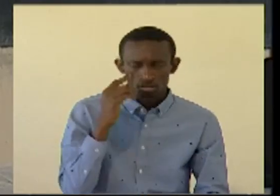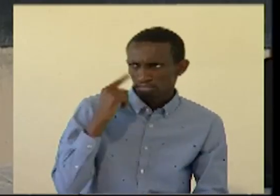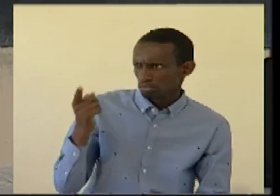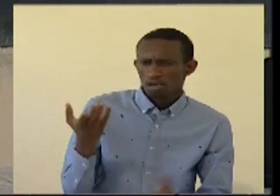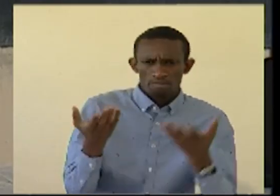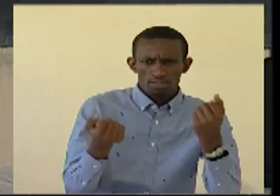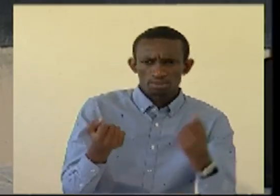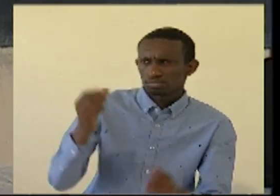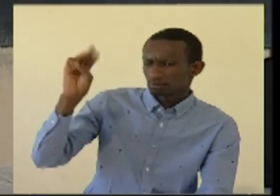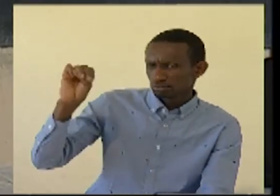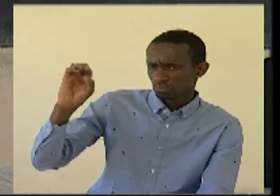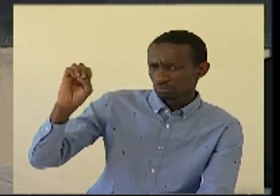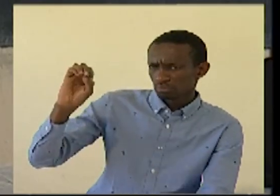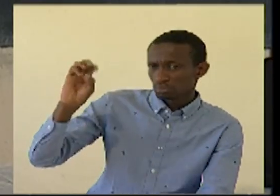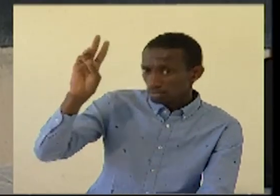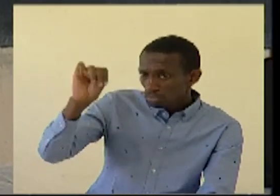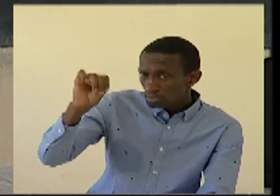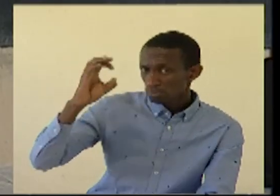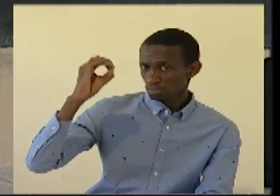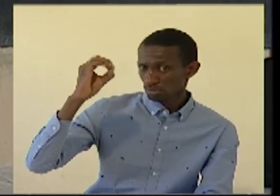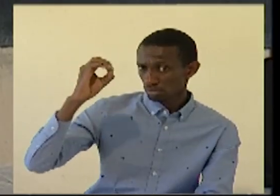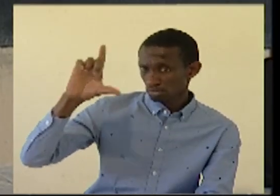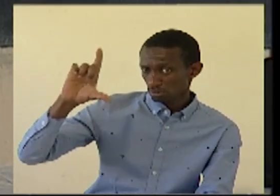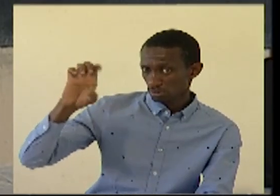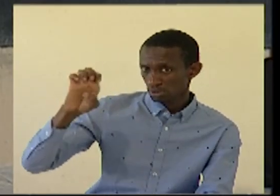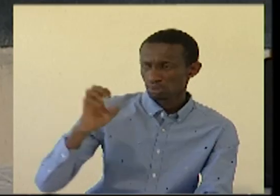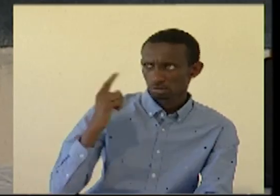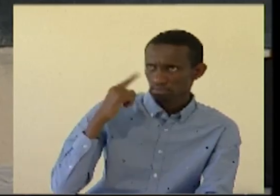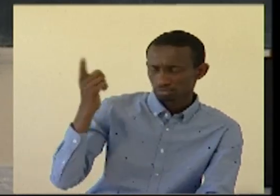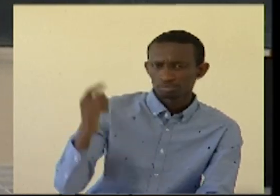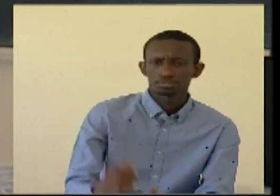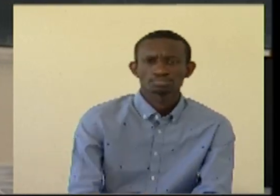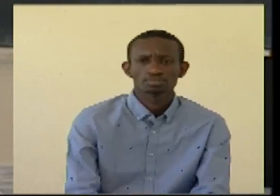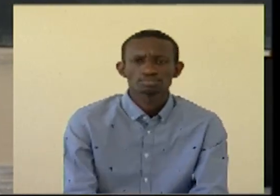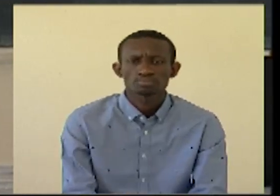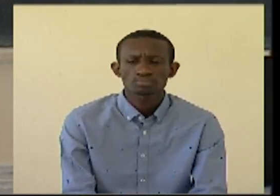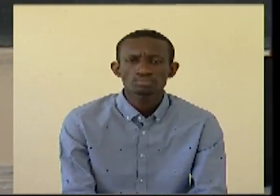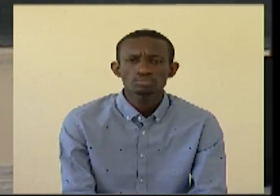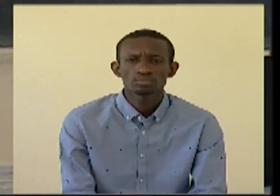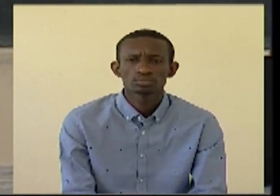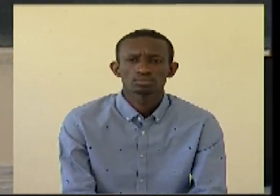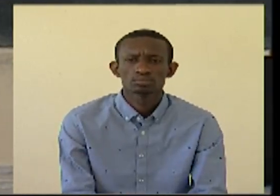A mole which contains a fixed